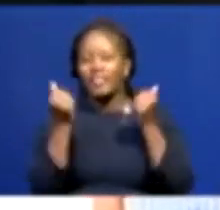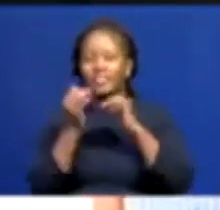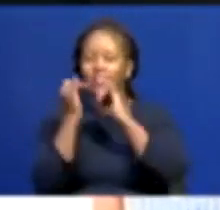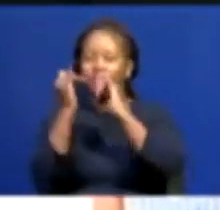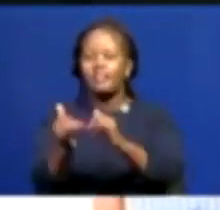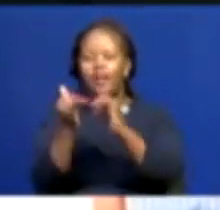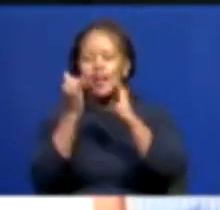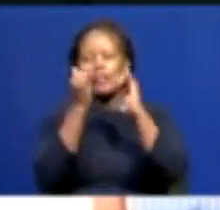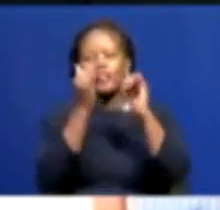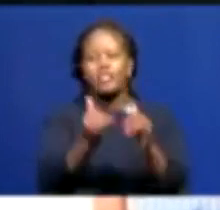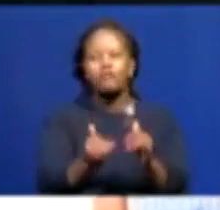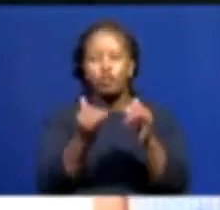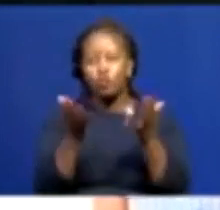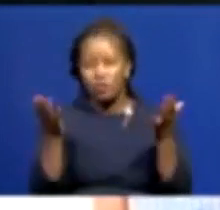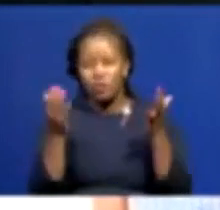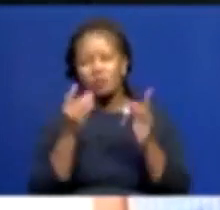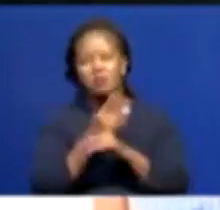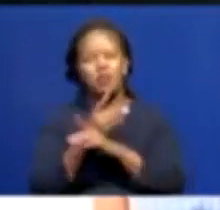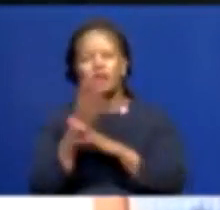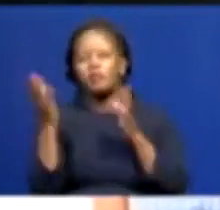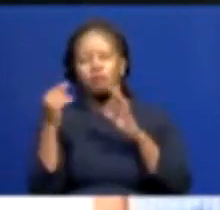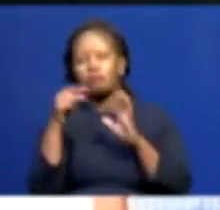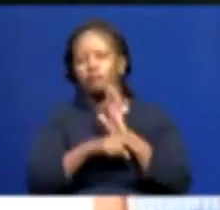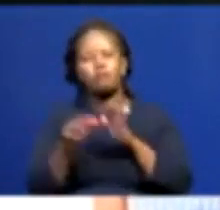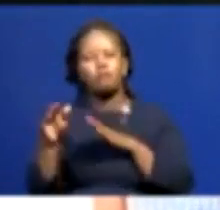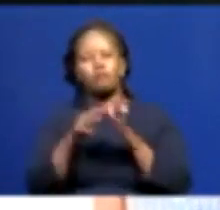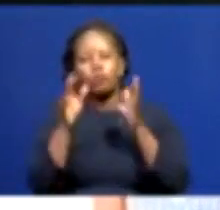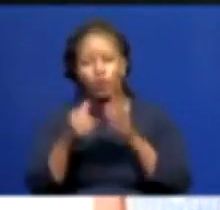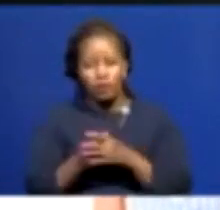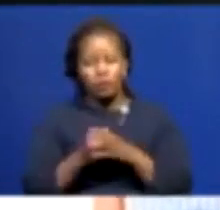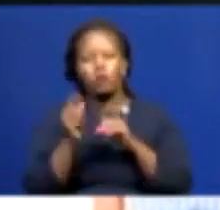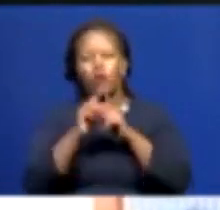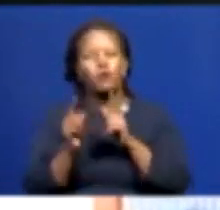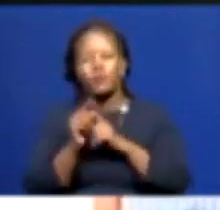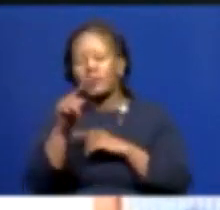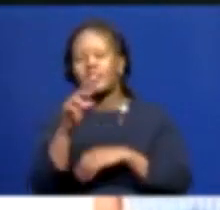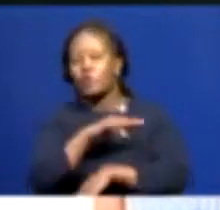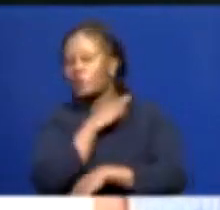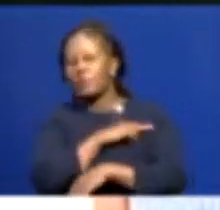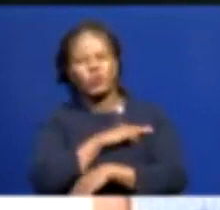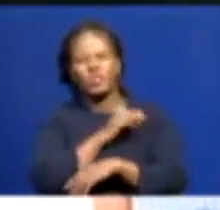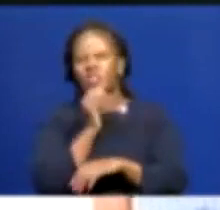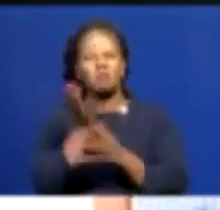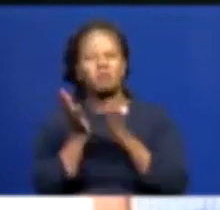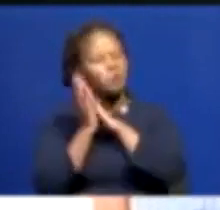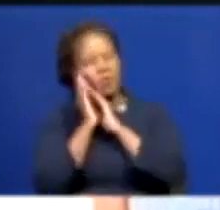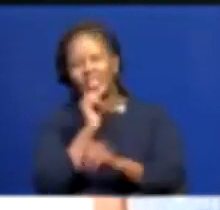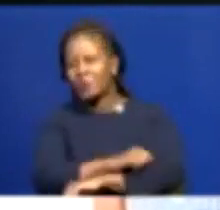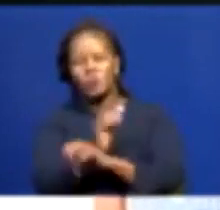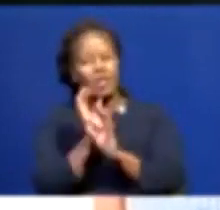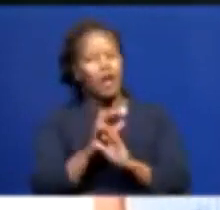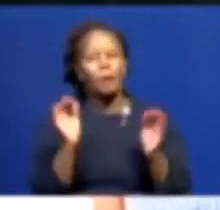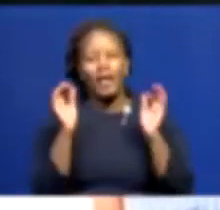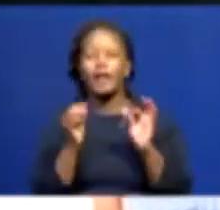individuals in an in-depth way. Open, it is not a hospital, it is not a boarding school, it